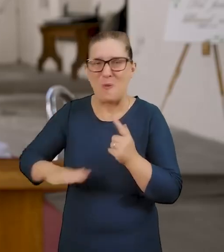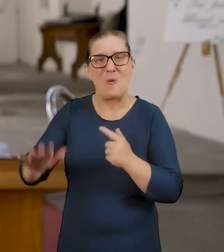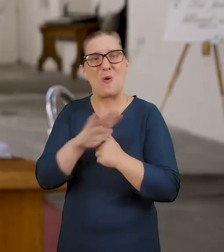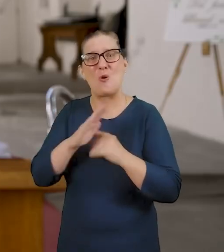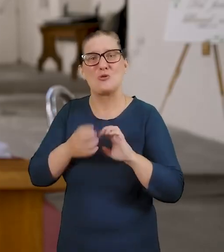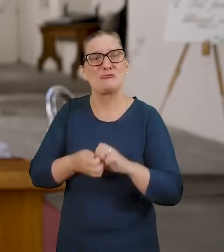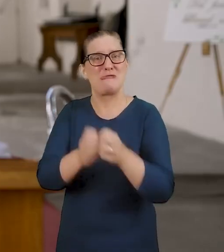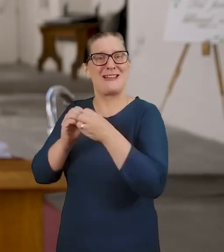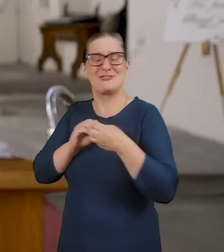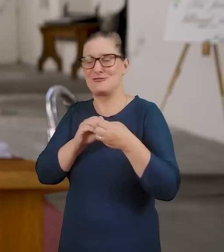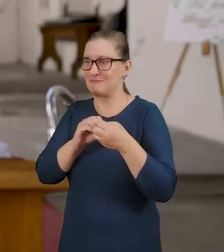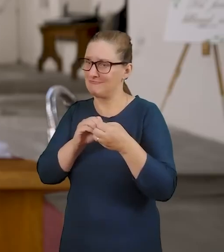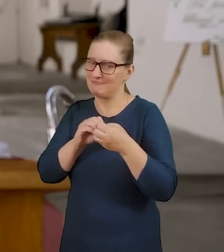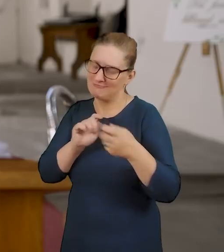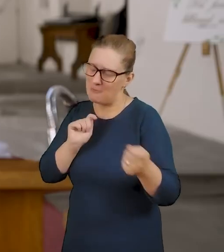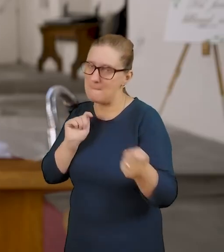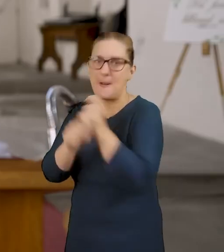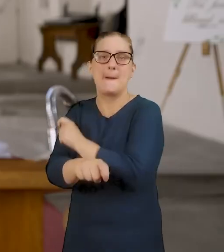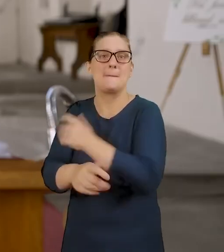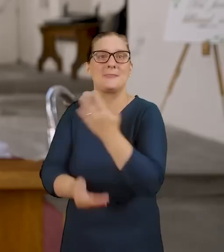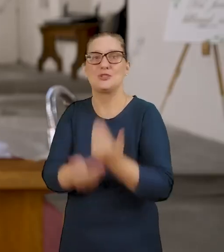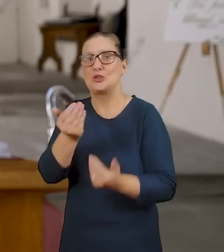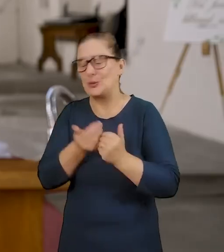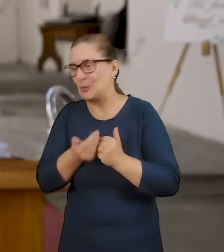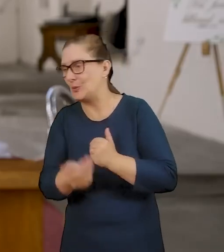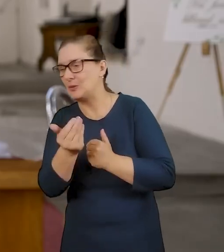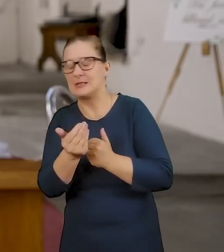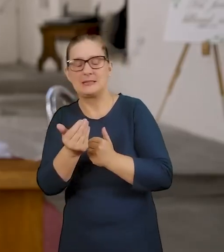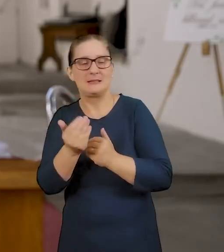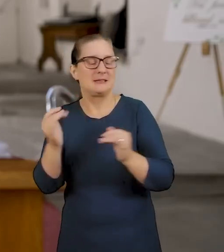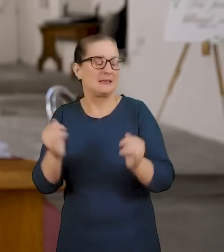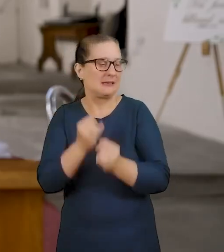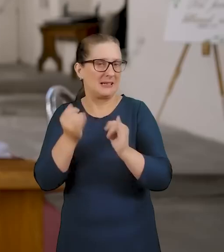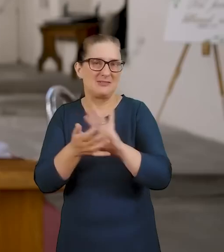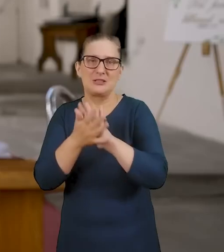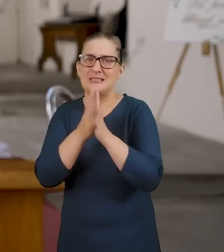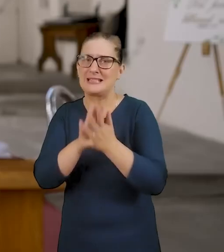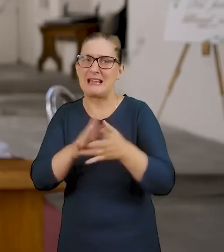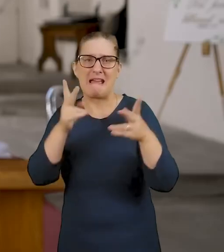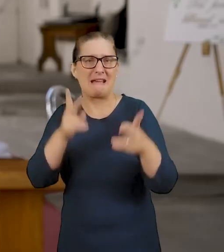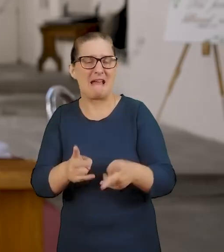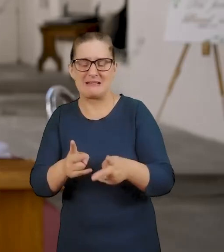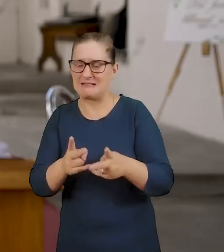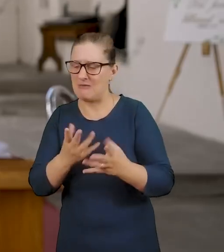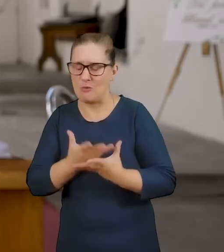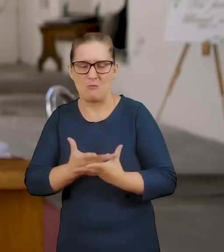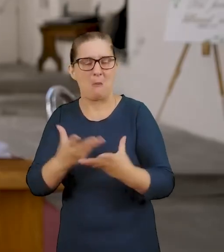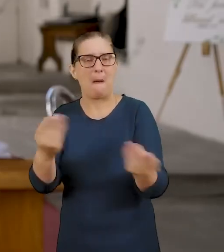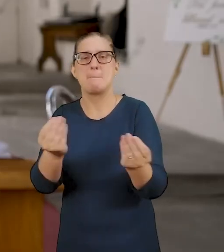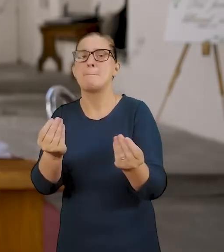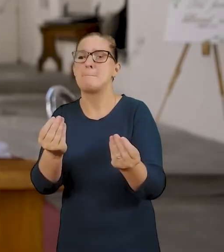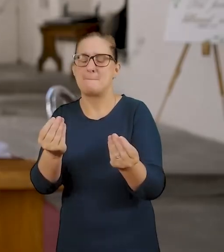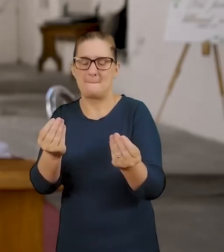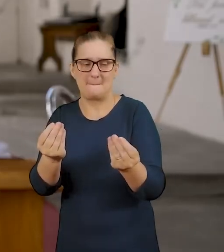everything, coming to bring the whole creation into a new state of being, a new life in which evil, decay,